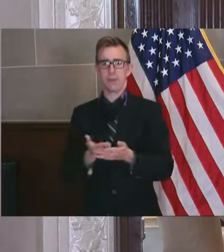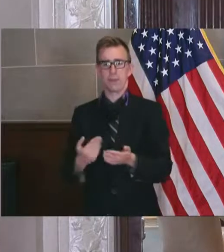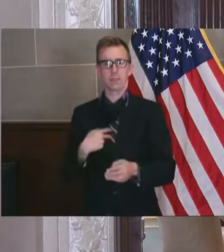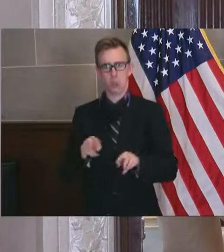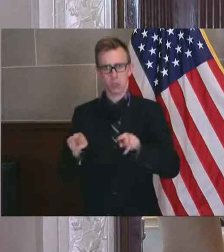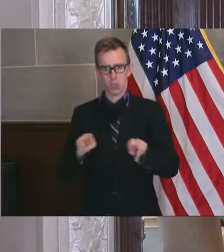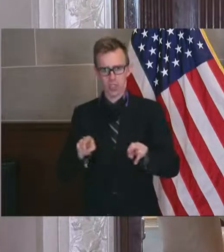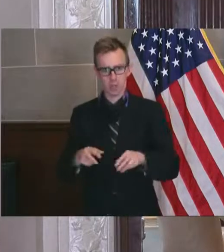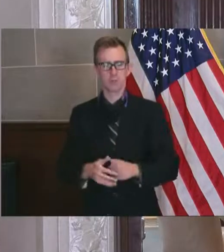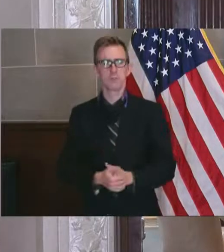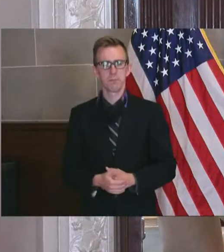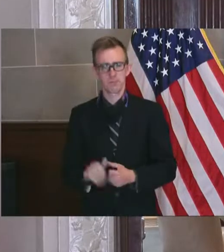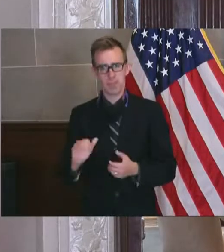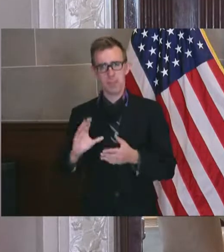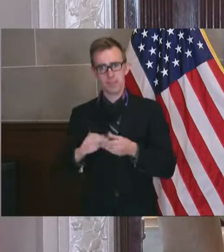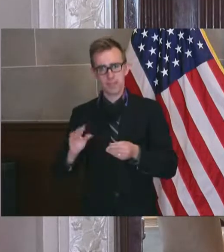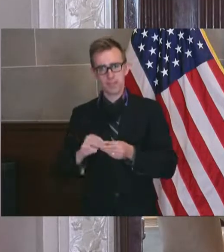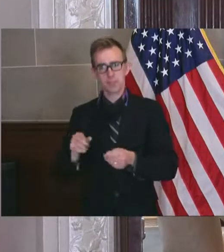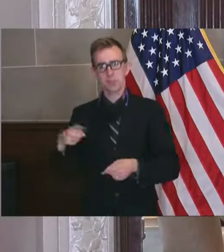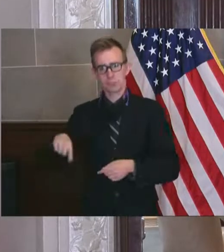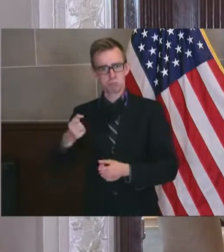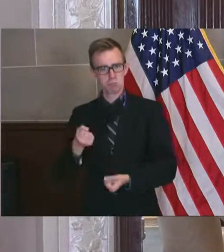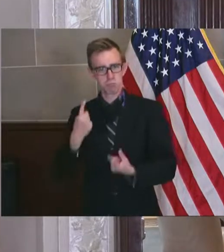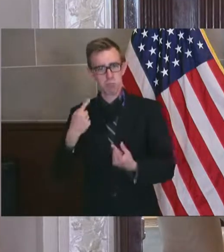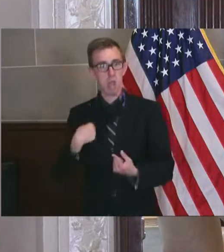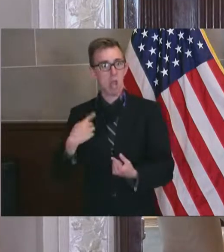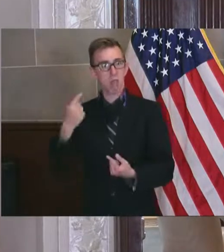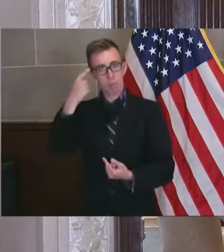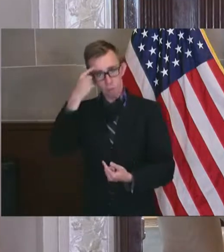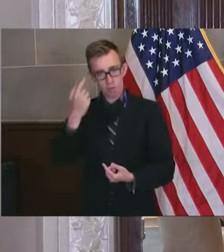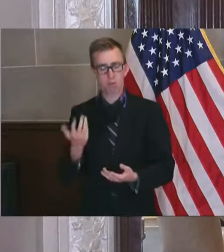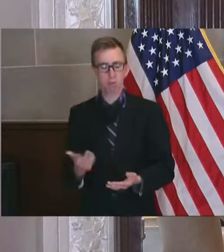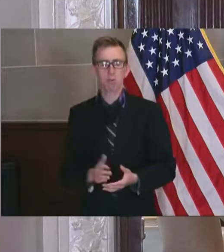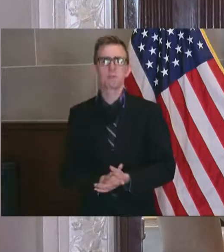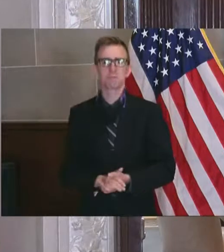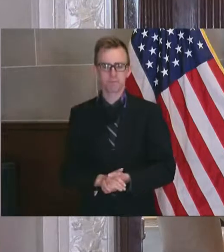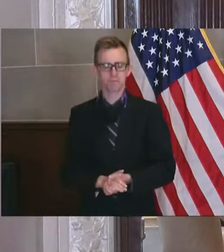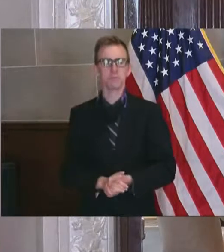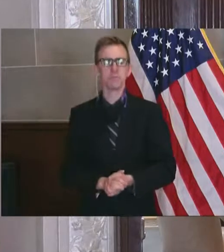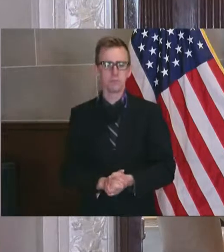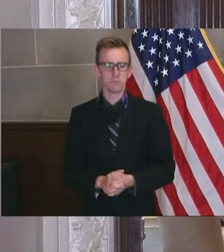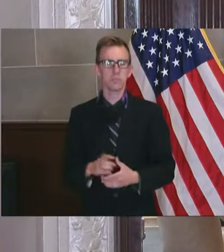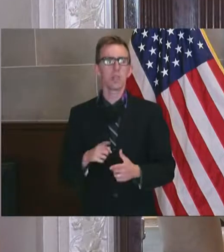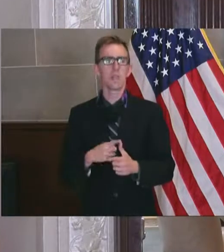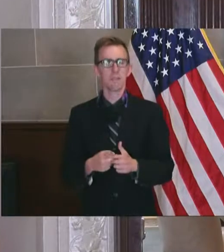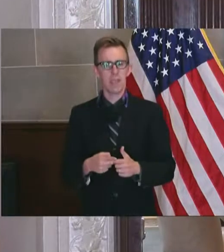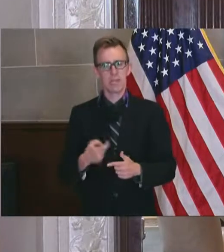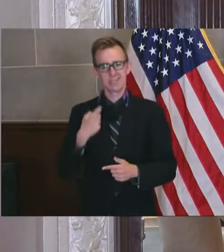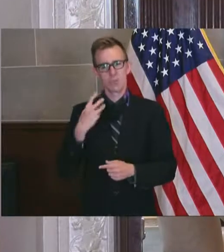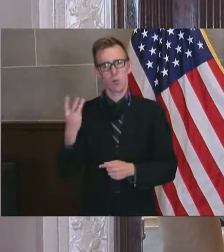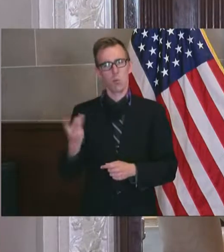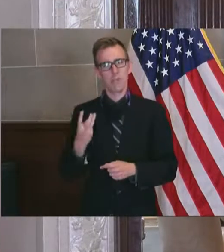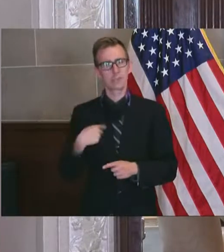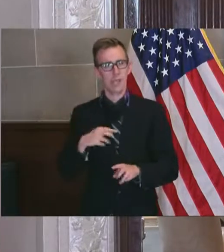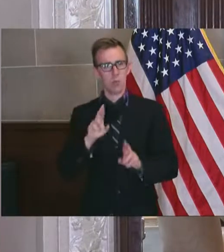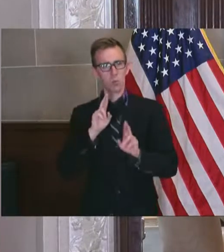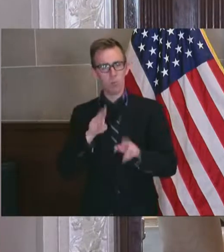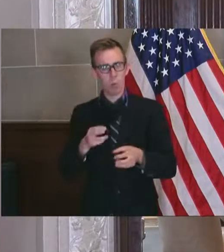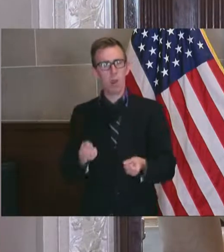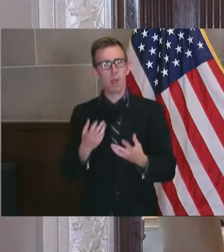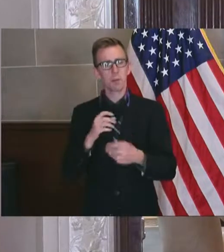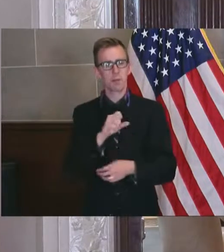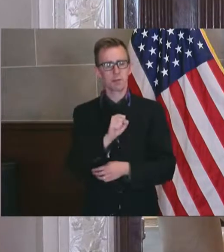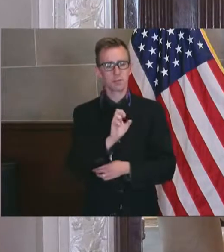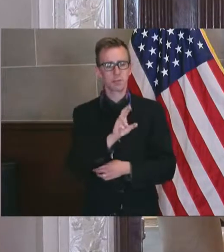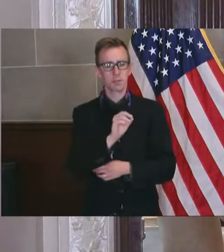at. And that message was heard and received, I thought. And then on Wednesday, I reported out how many